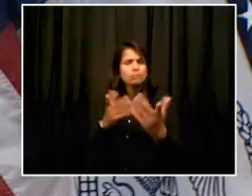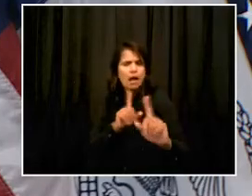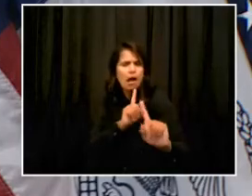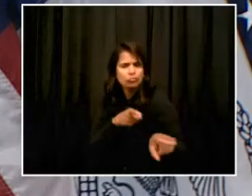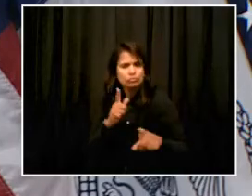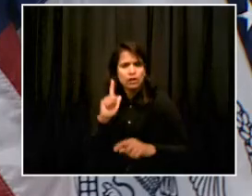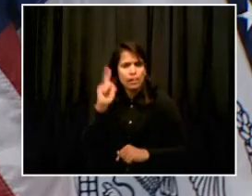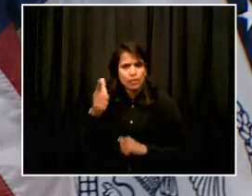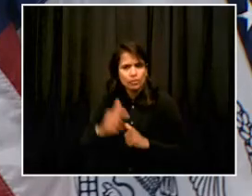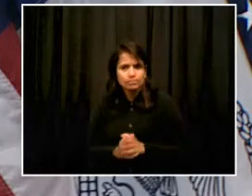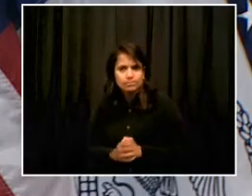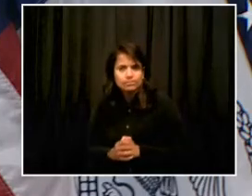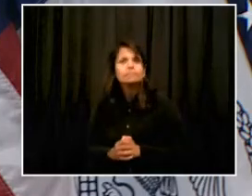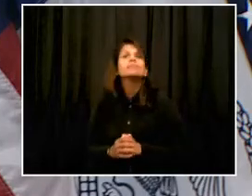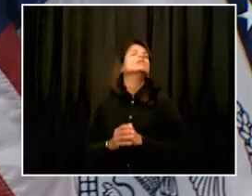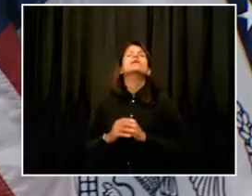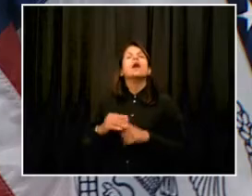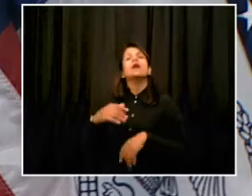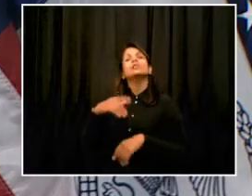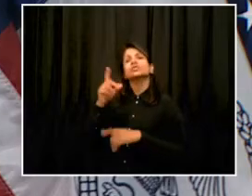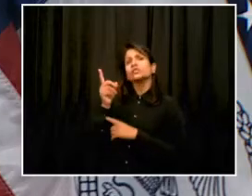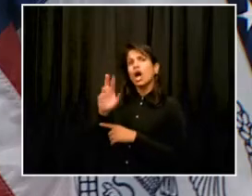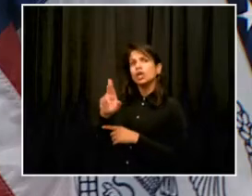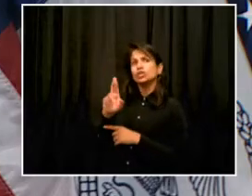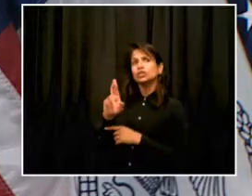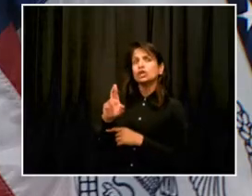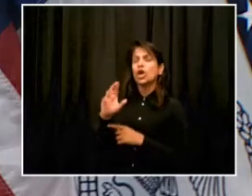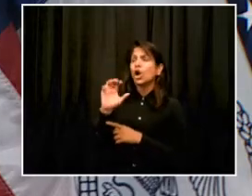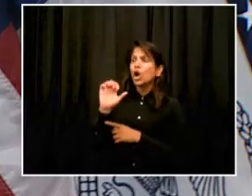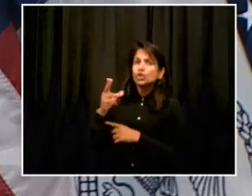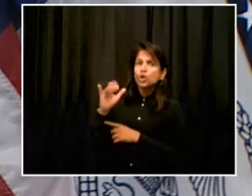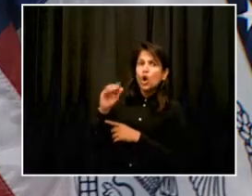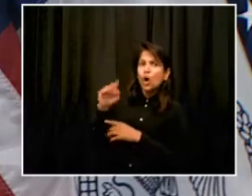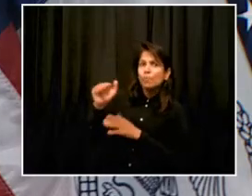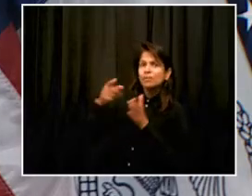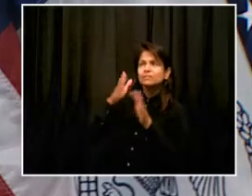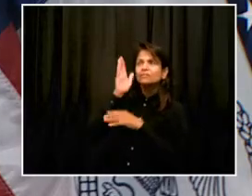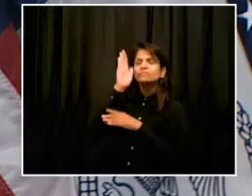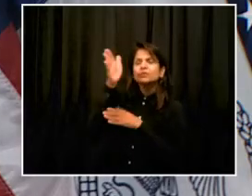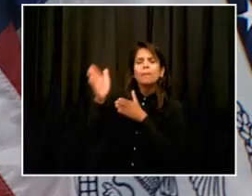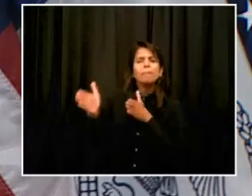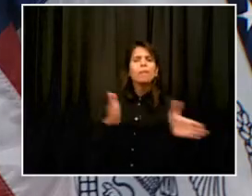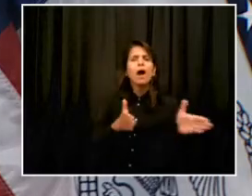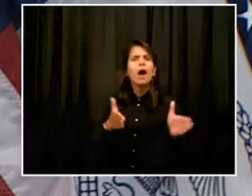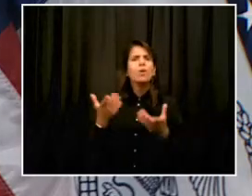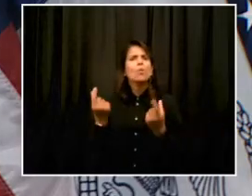going forward and what kinds of things we'd be looking for before we make such a decision?